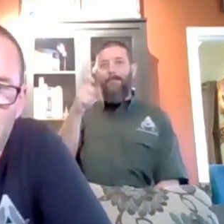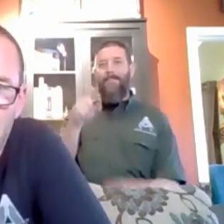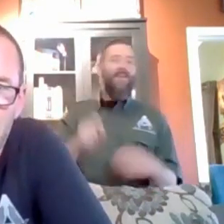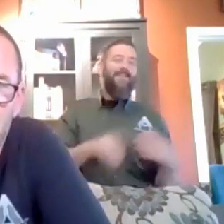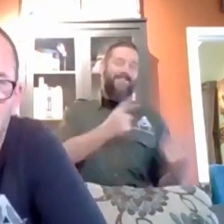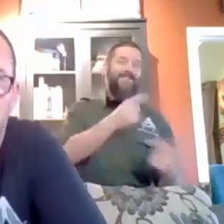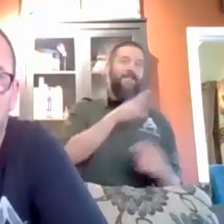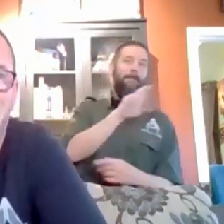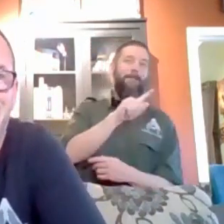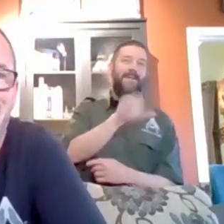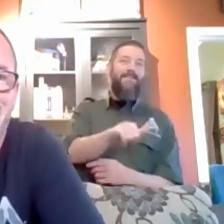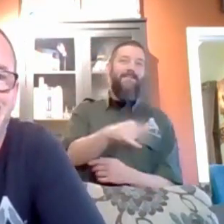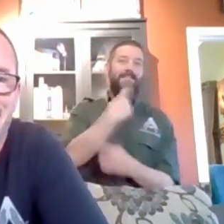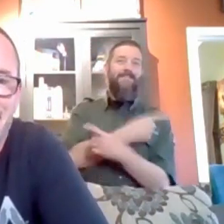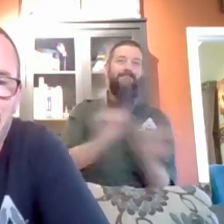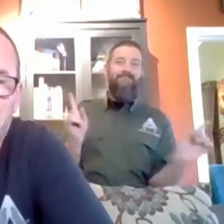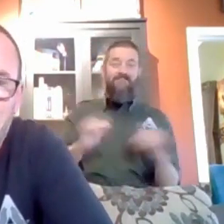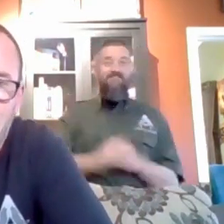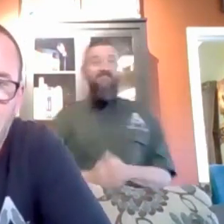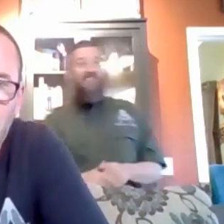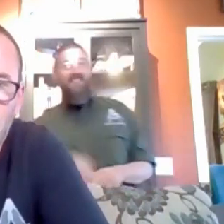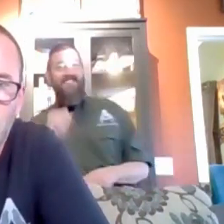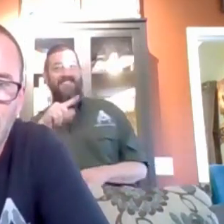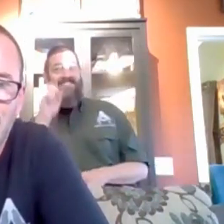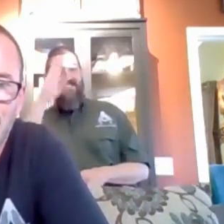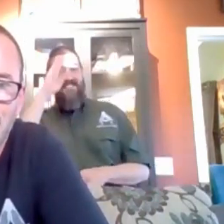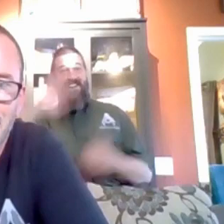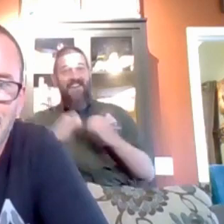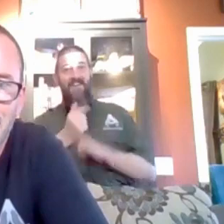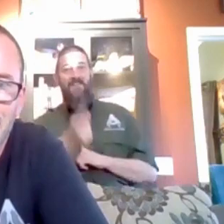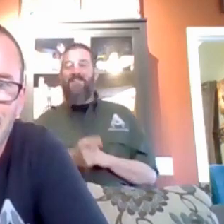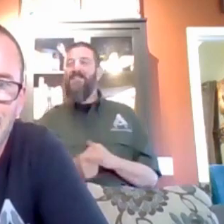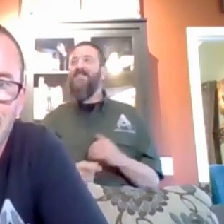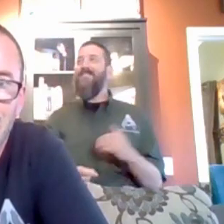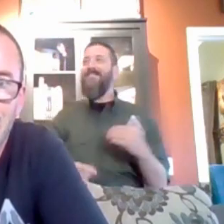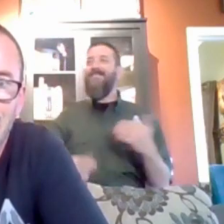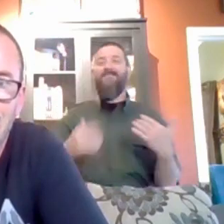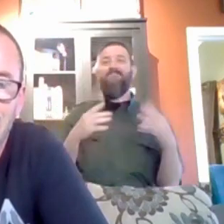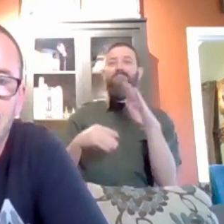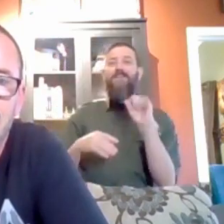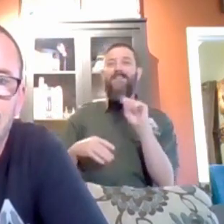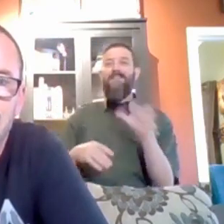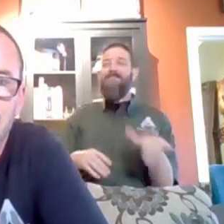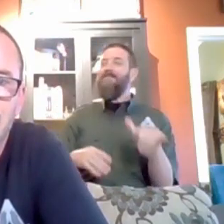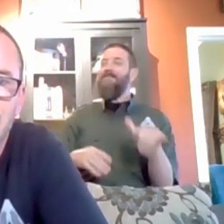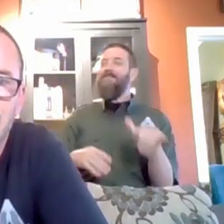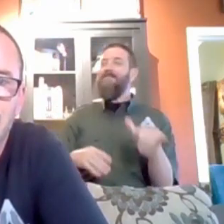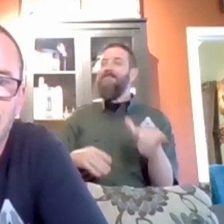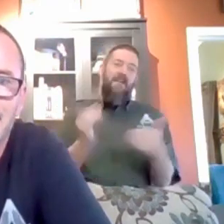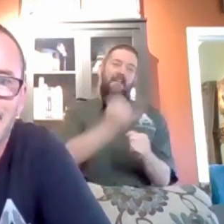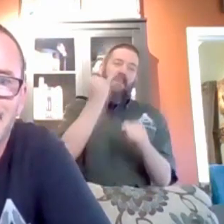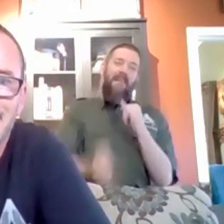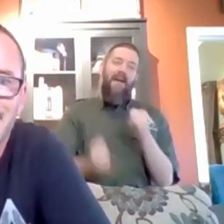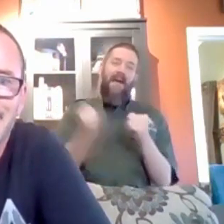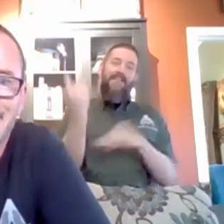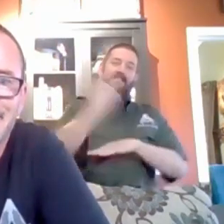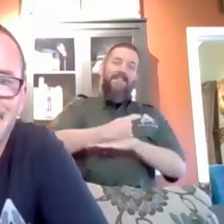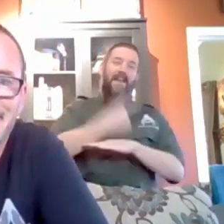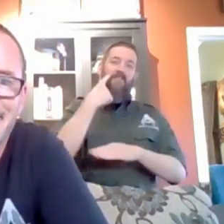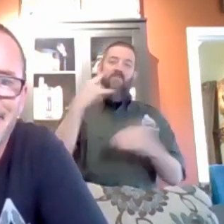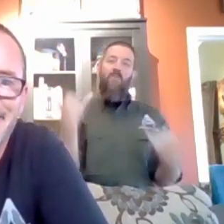Hey guys. We're good. Kicking off the last day of Wolf Week, and I can't think of a better way to do it than hang out with you guys this